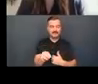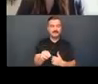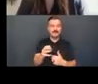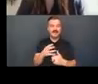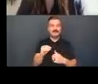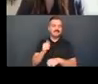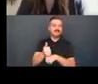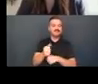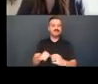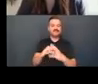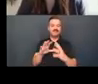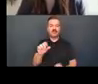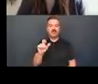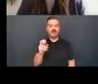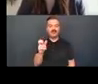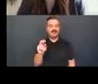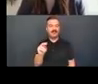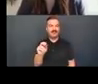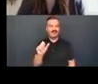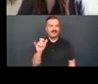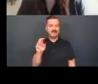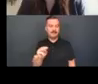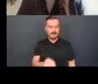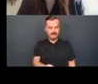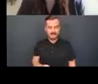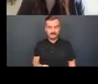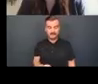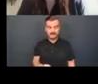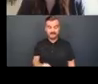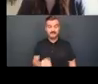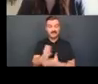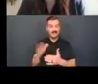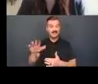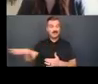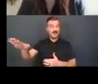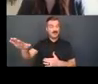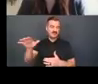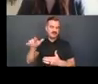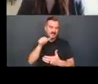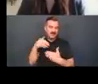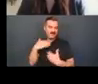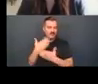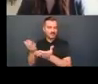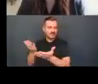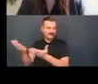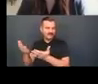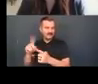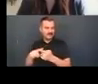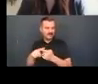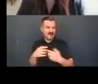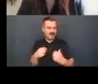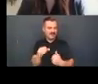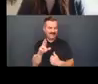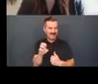While intended to increase access in areas underserved by the contemporary healthcare system, telemedicine's